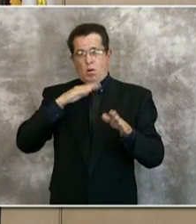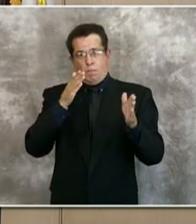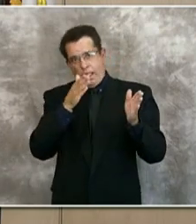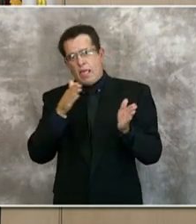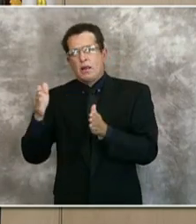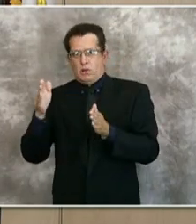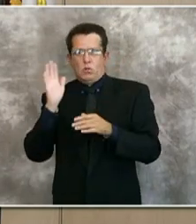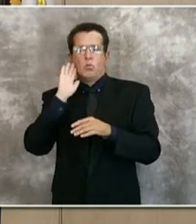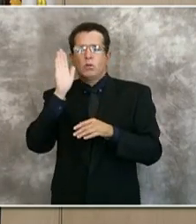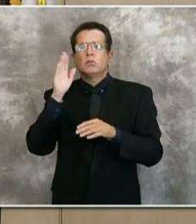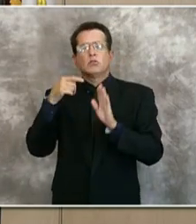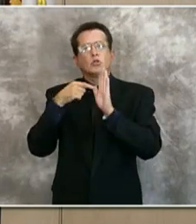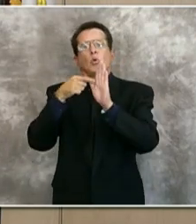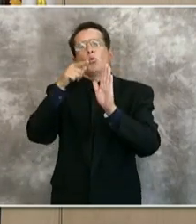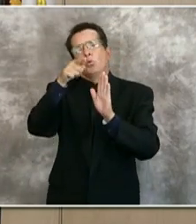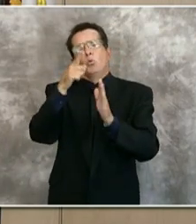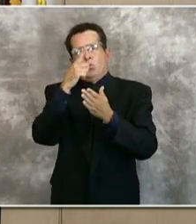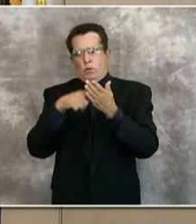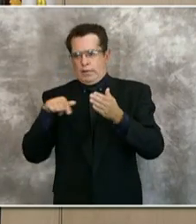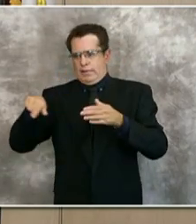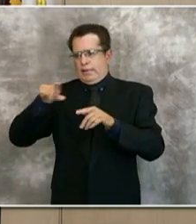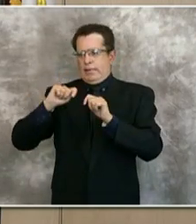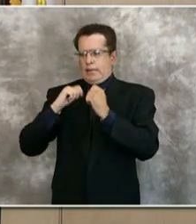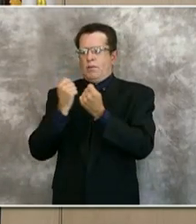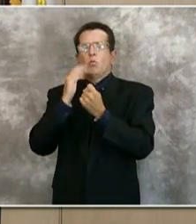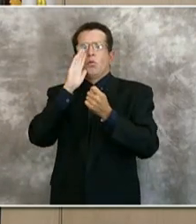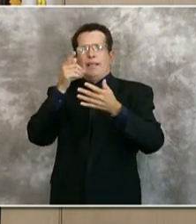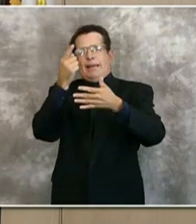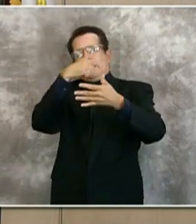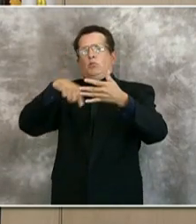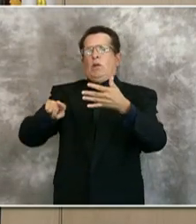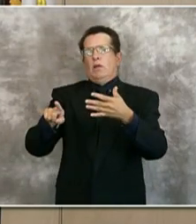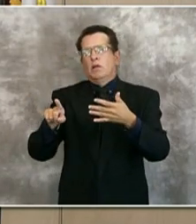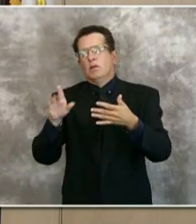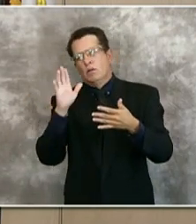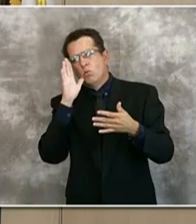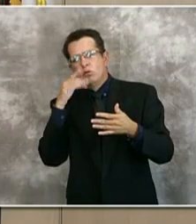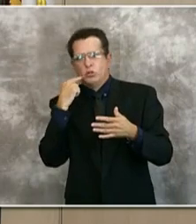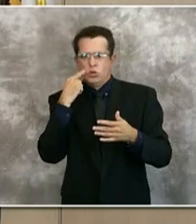to roll out what that will look like next week in one of our media briefings.